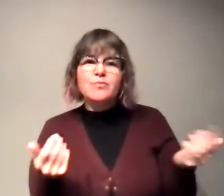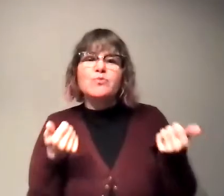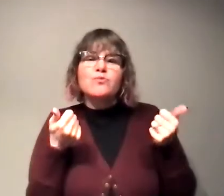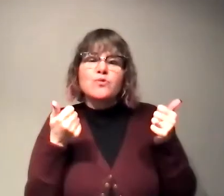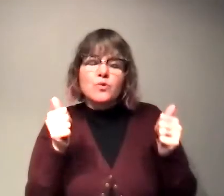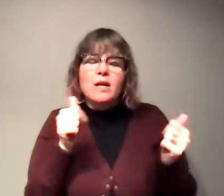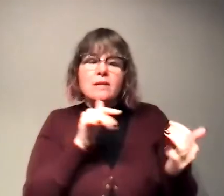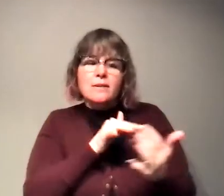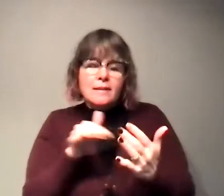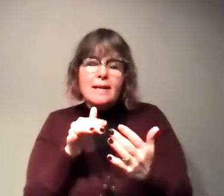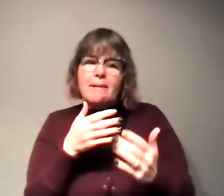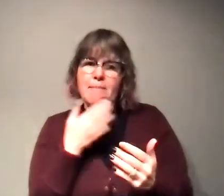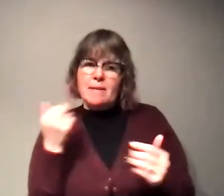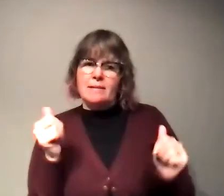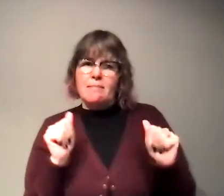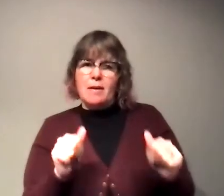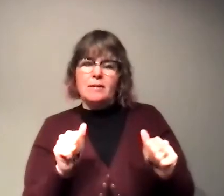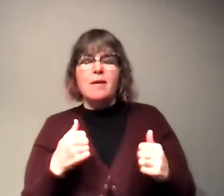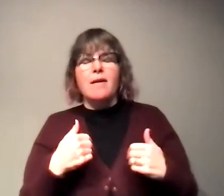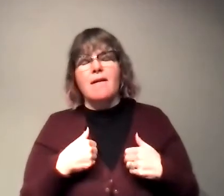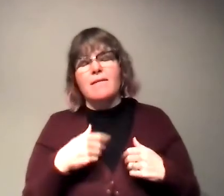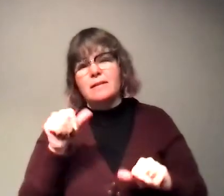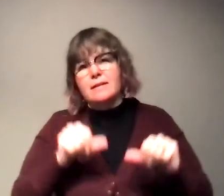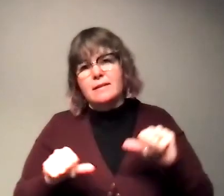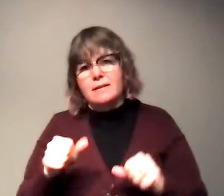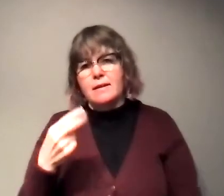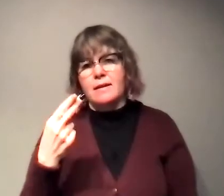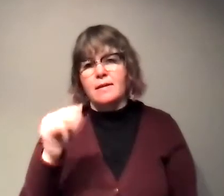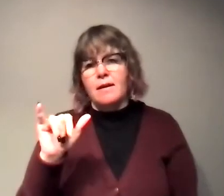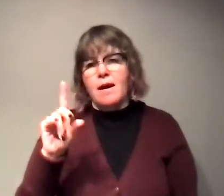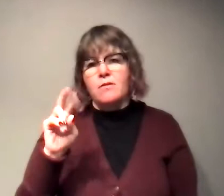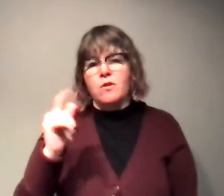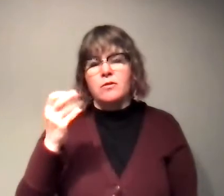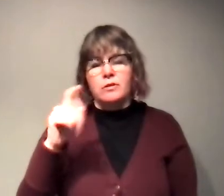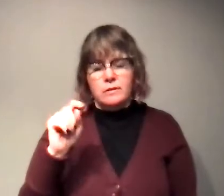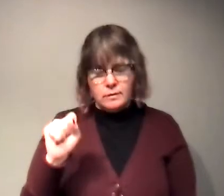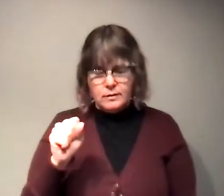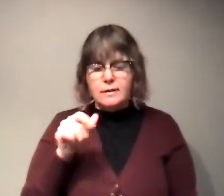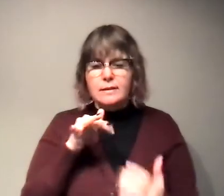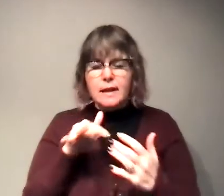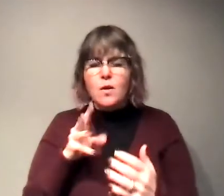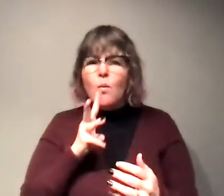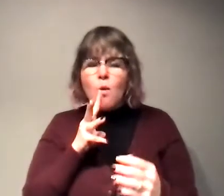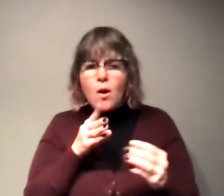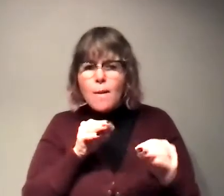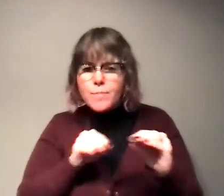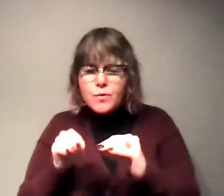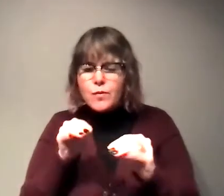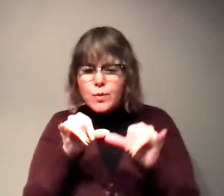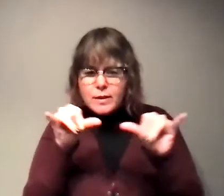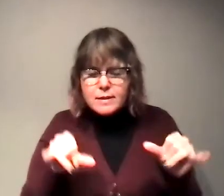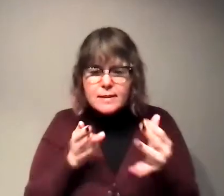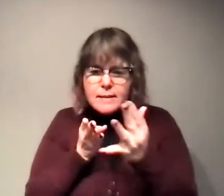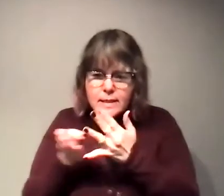study that as best we can. And there are scientists called hydrologists that study how water moves through the system, how it moves through the little